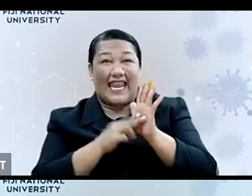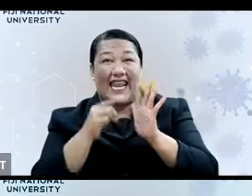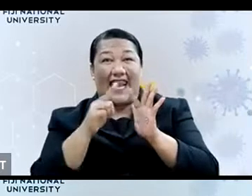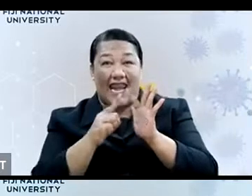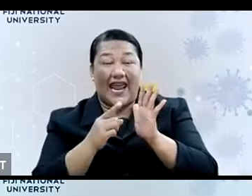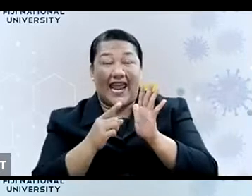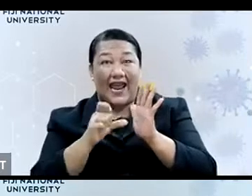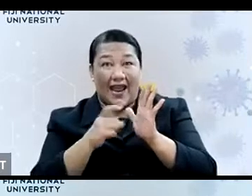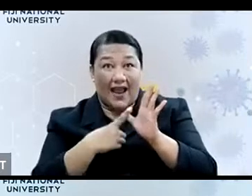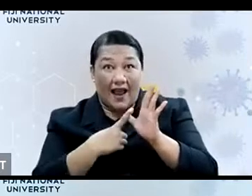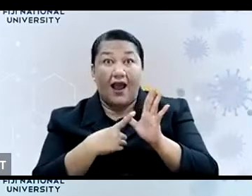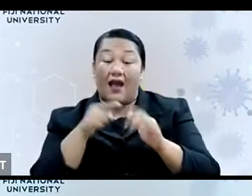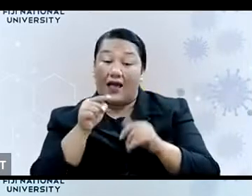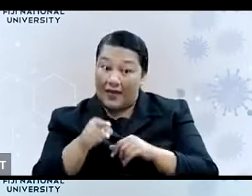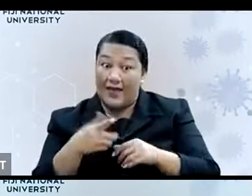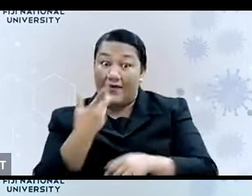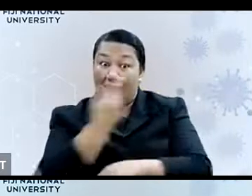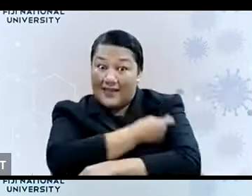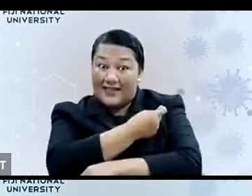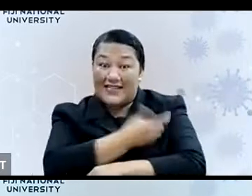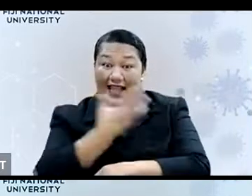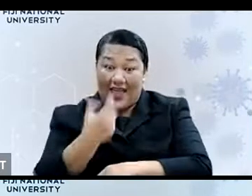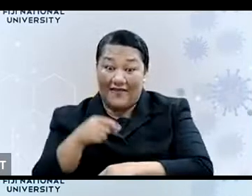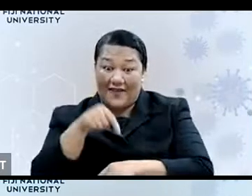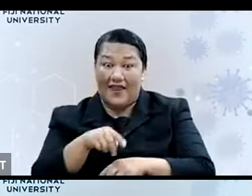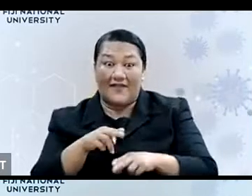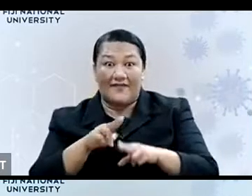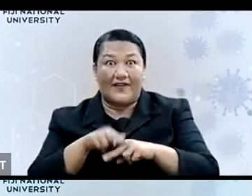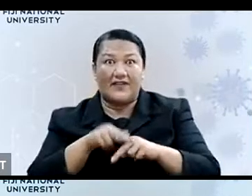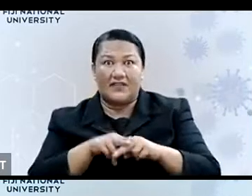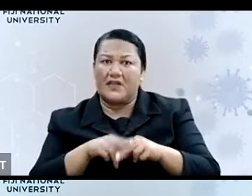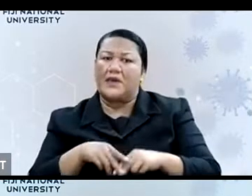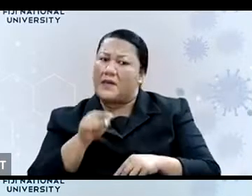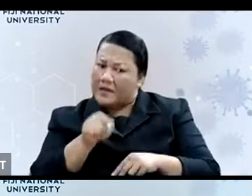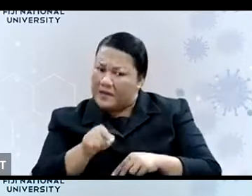all performing very well, and that